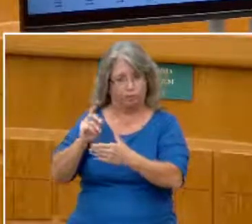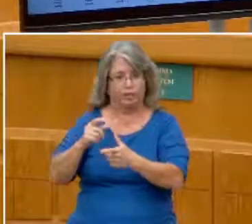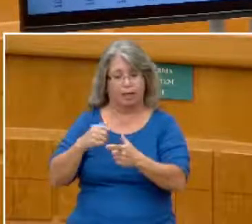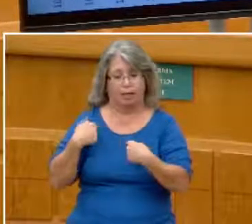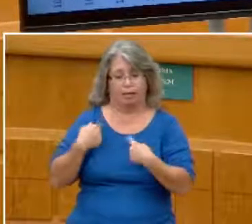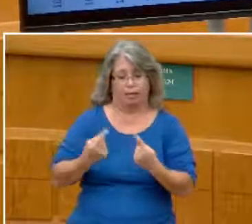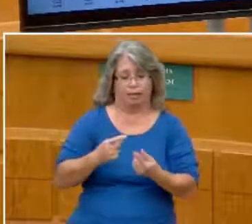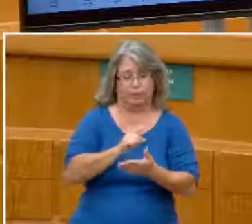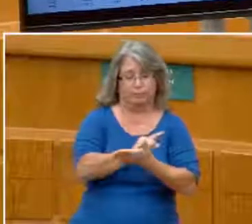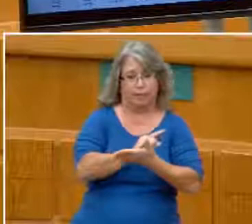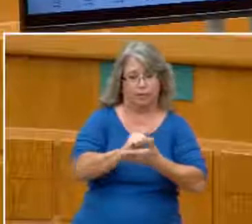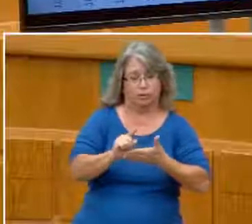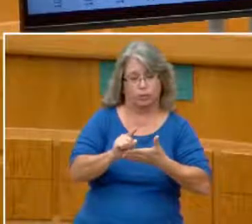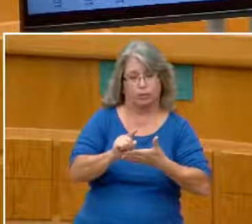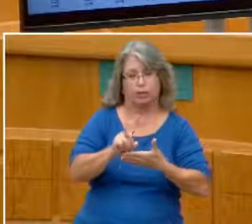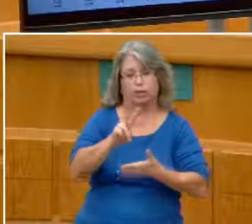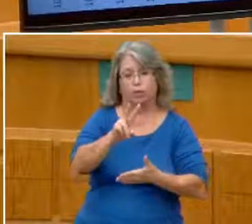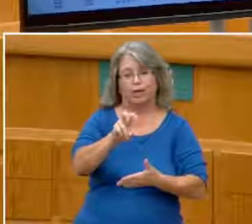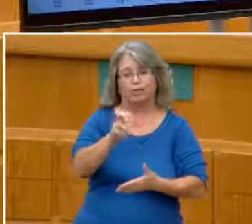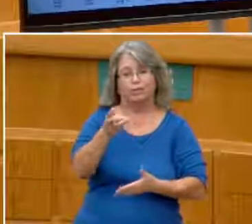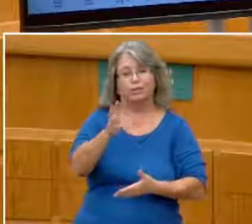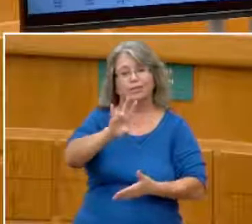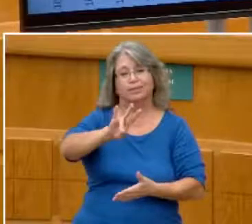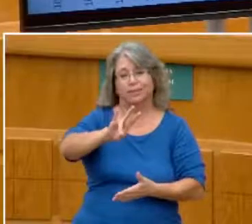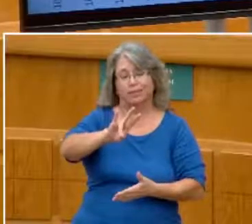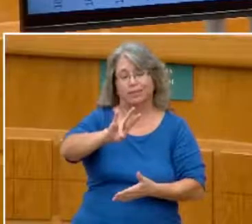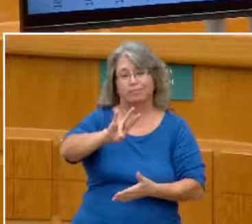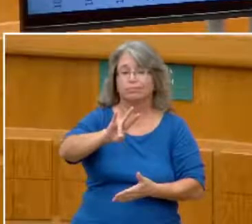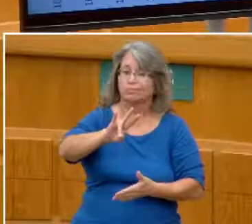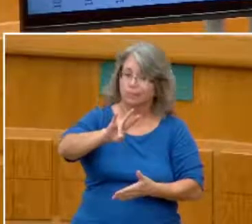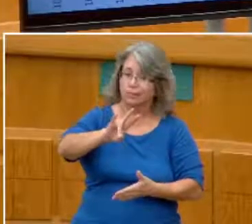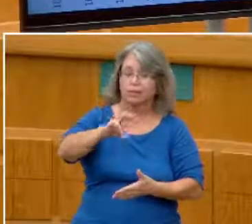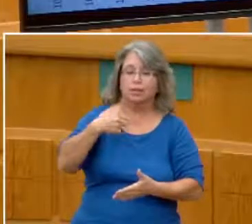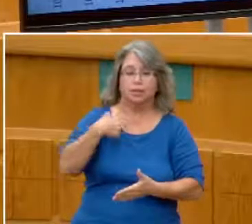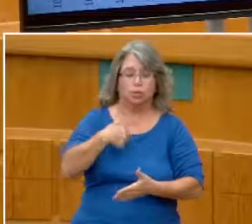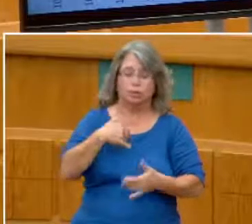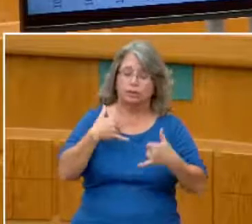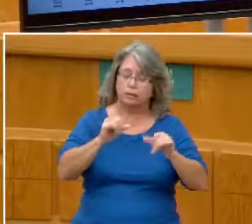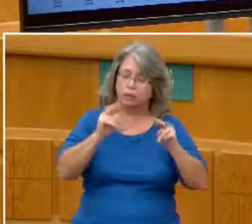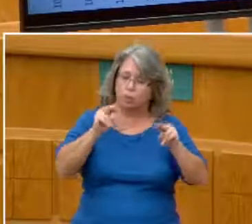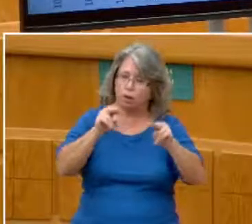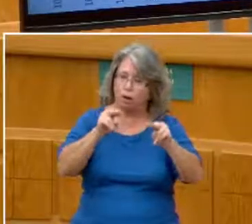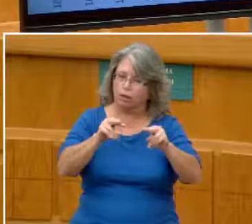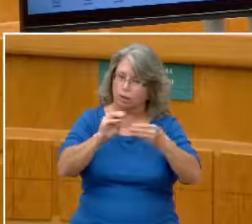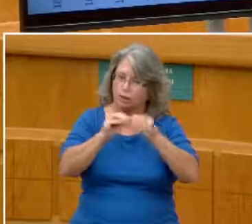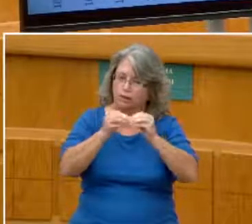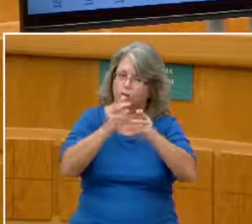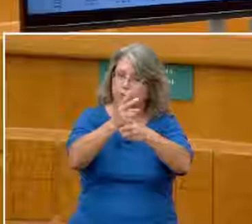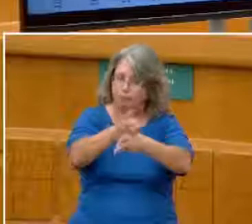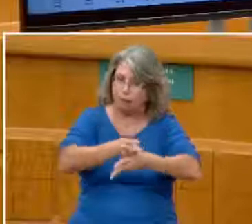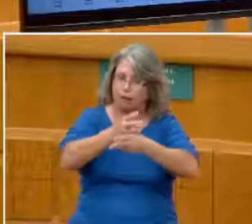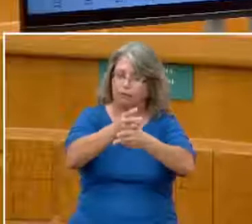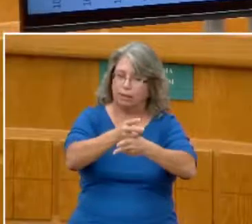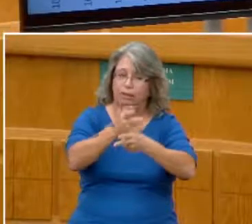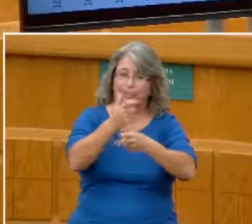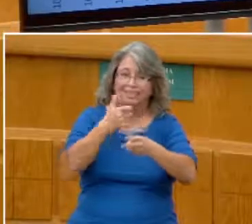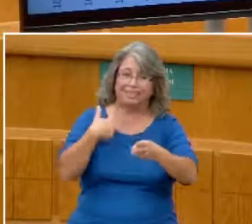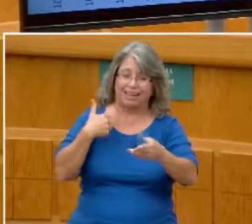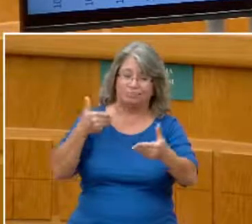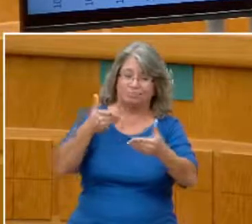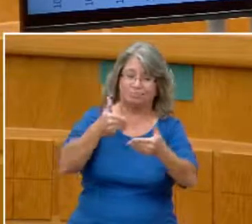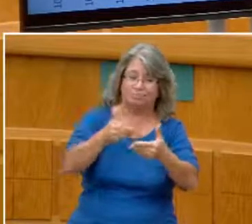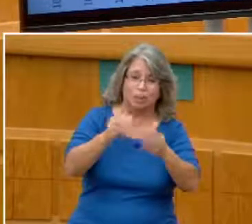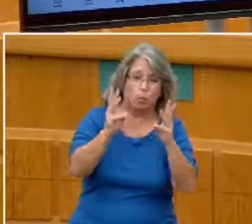to 367. So we continue to watch these numbers very carefully, especially as we go into our winter months and we